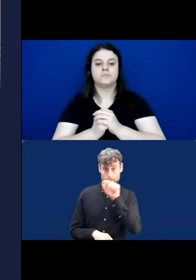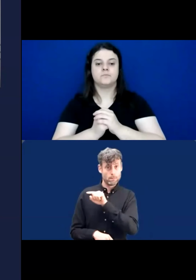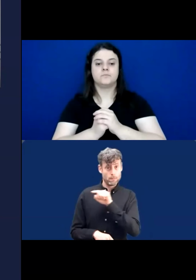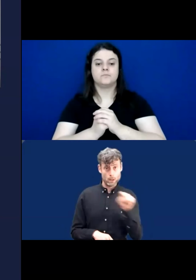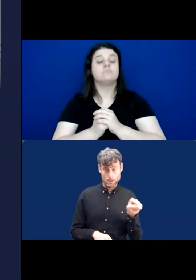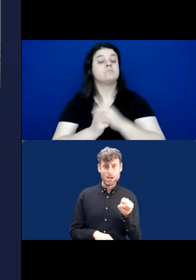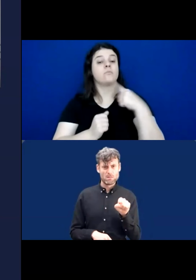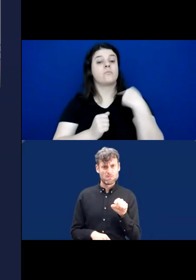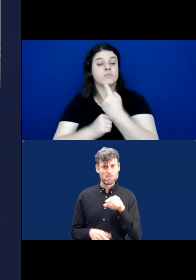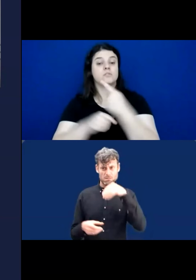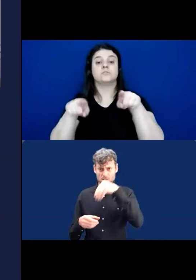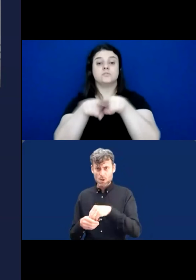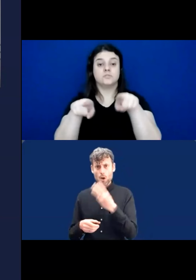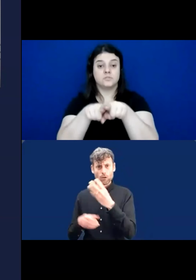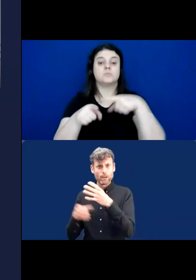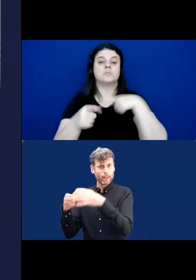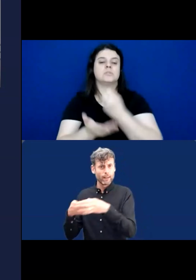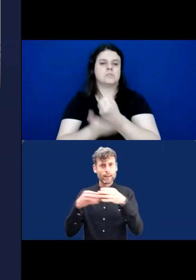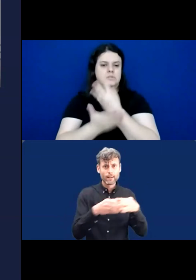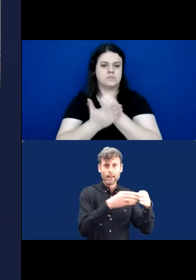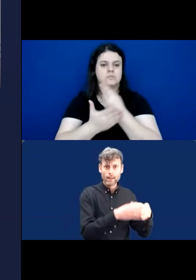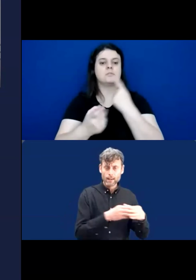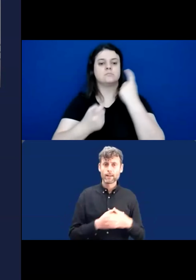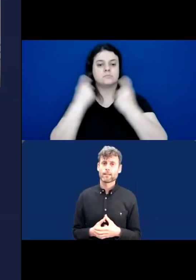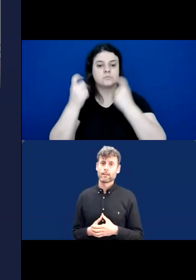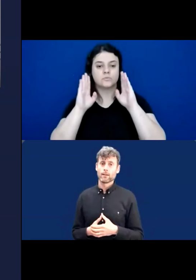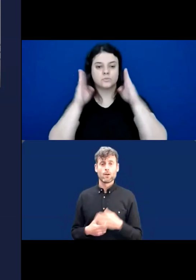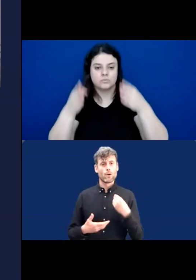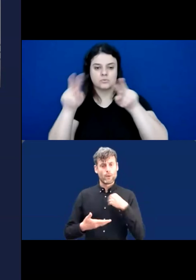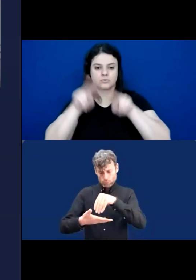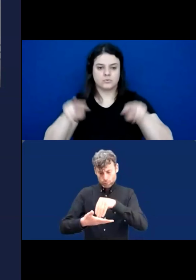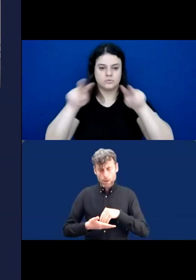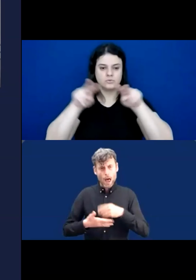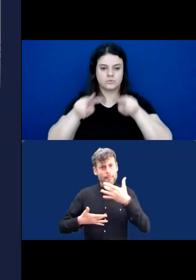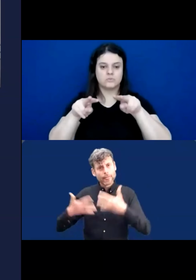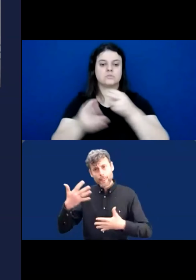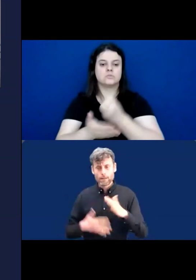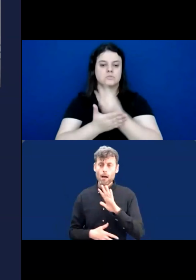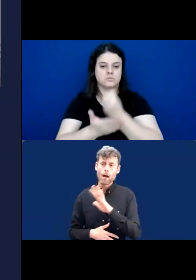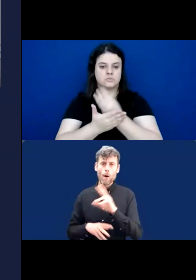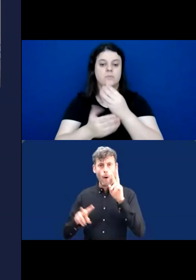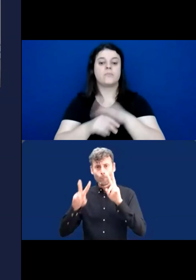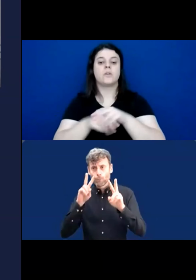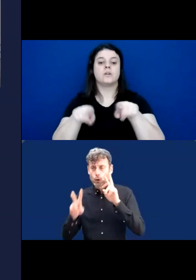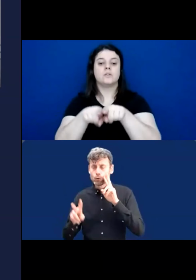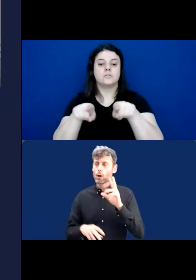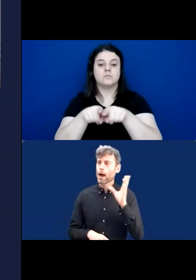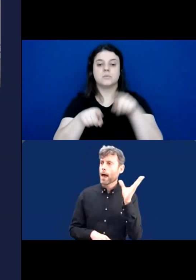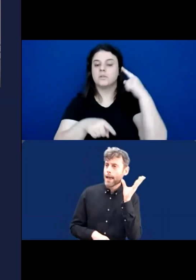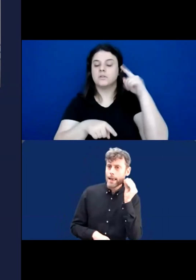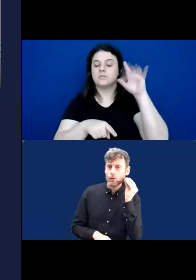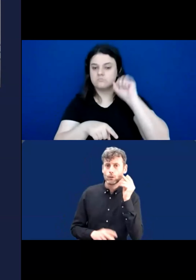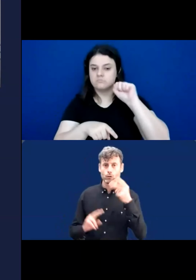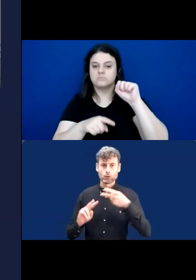We also have data concerning vision, hearing, and genetics that comes from the Swedish Usher